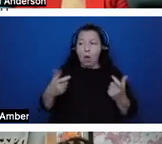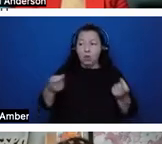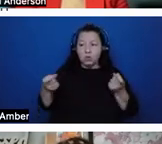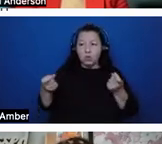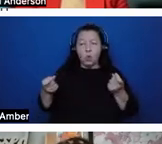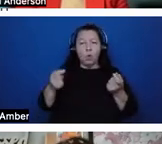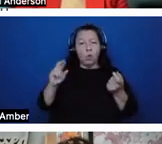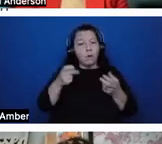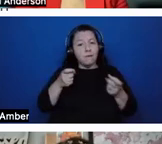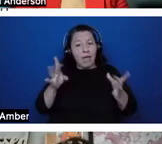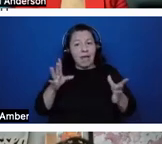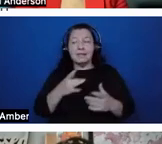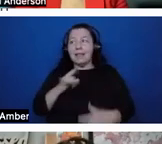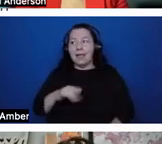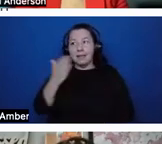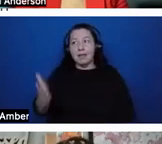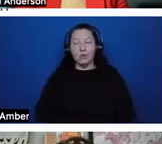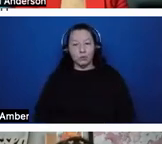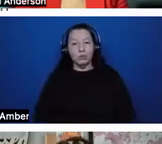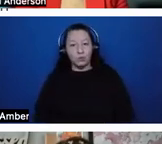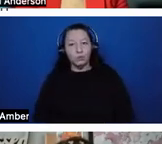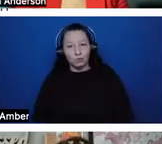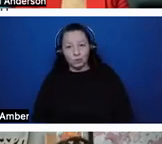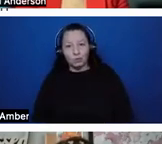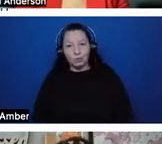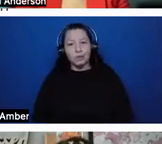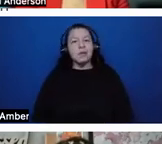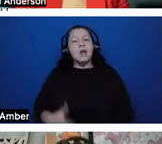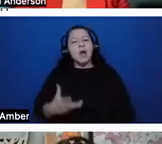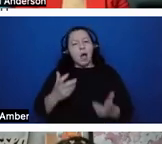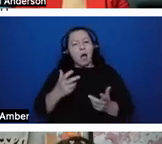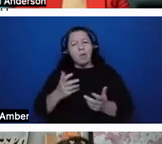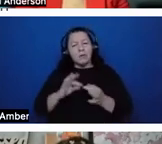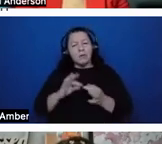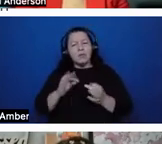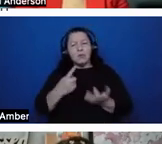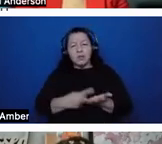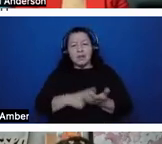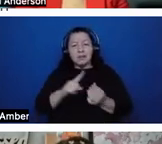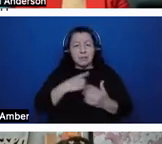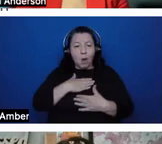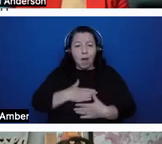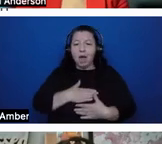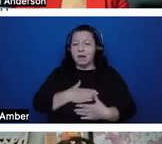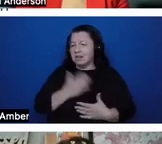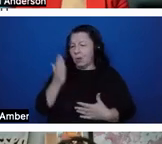And I also just want to name that, so we're talking about bodies, and as I mentioned, all of our bodies are different, but so we also are